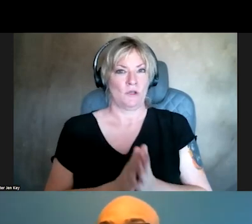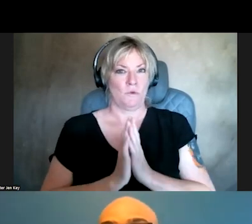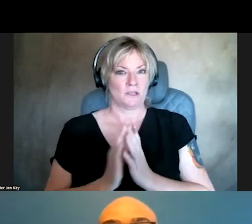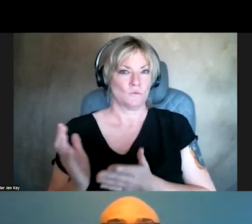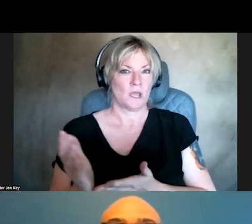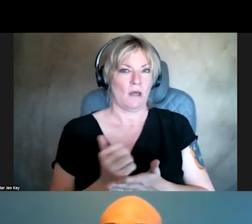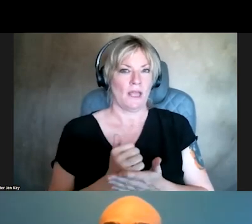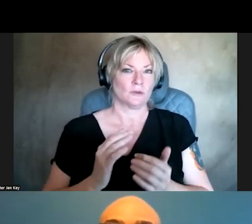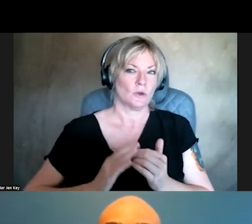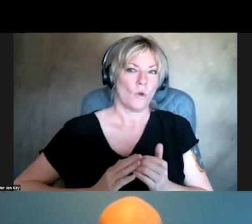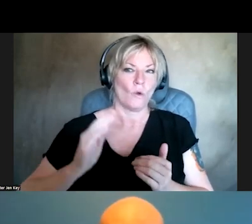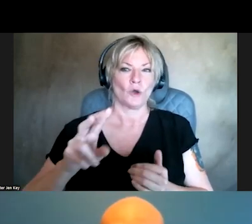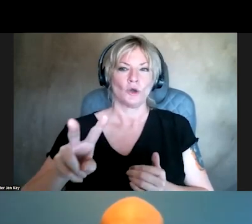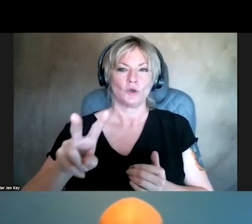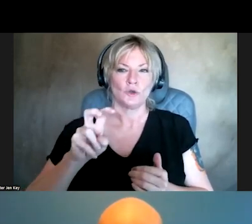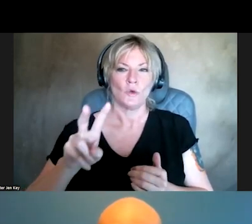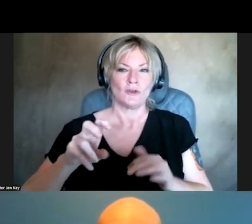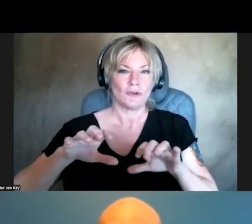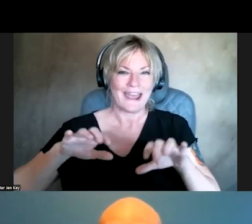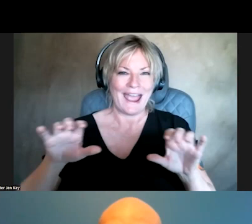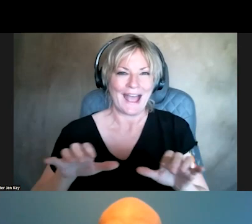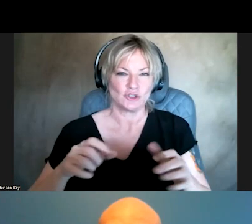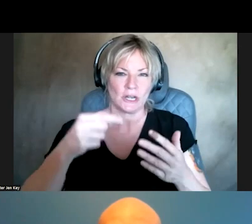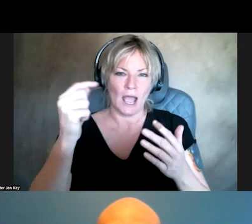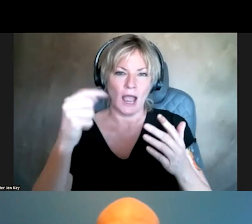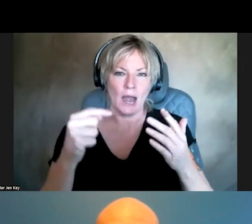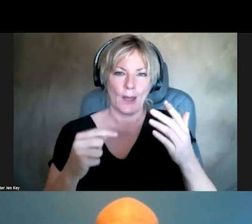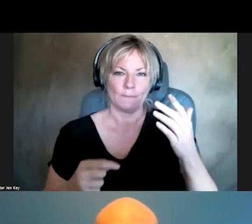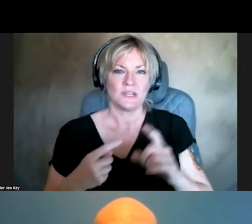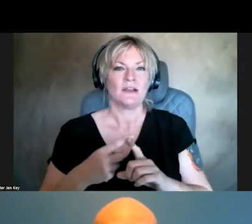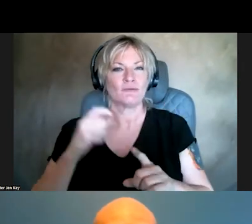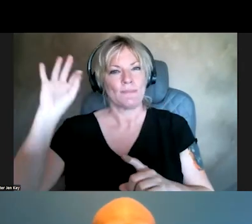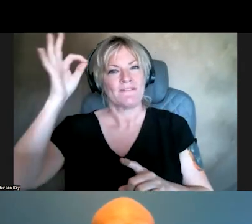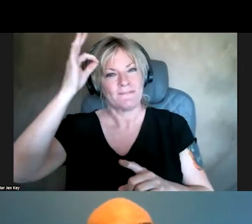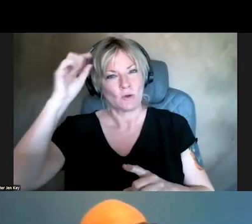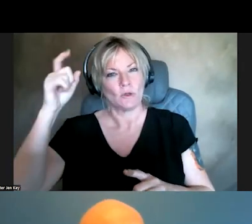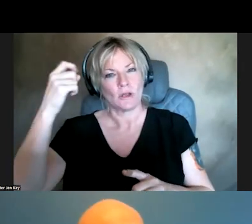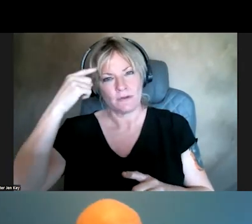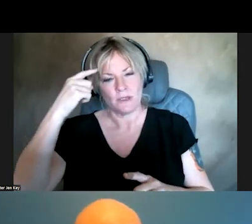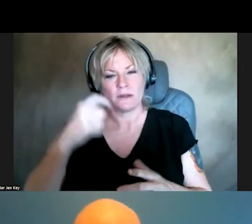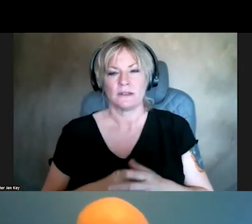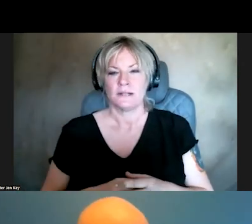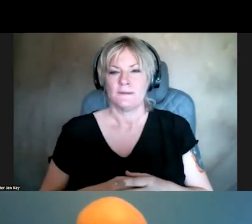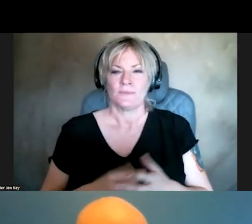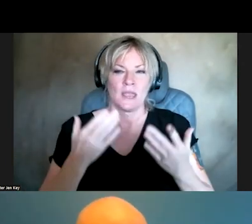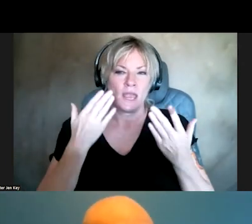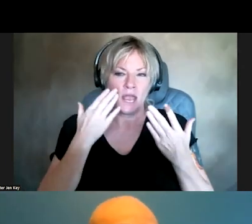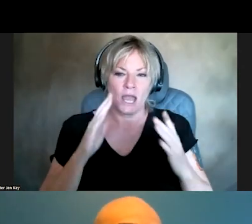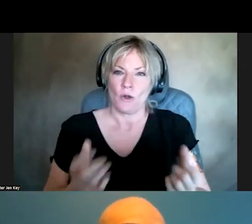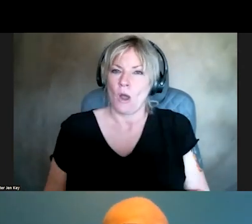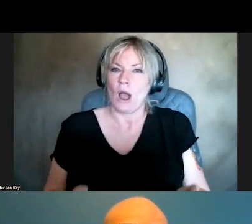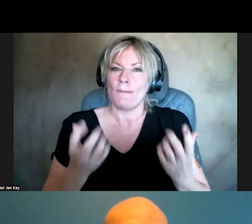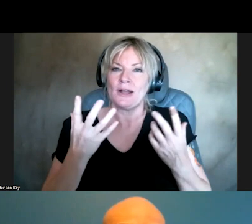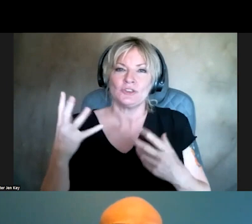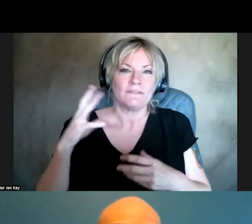over 200 action items from the federal government. I don't know how much involvement